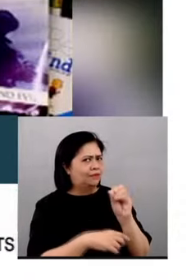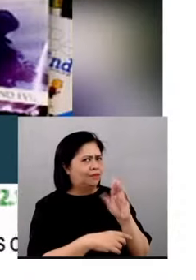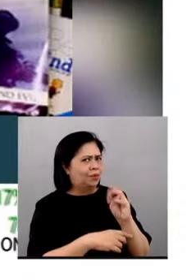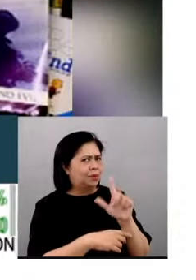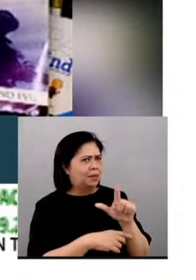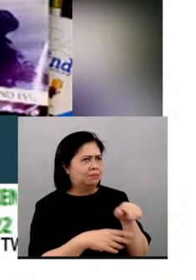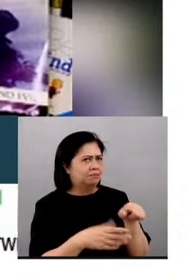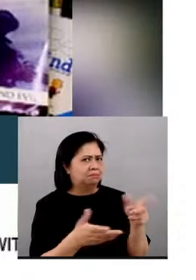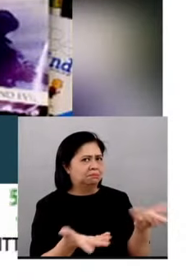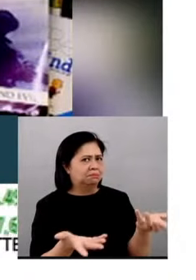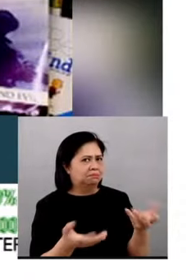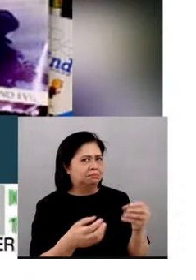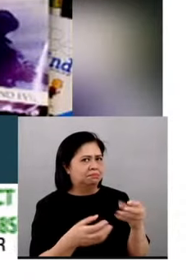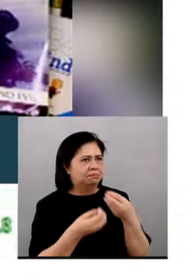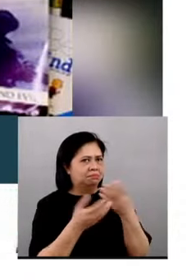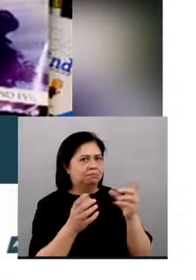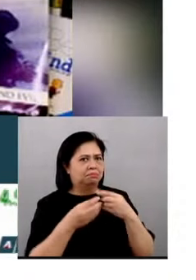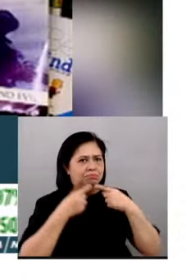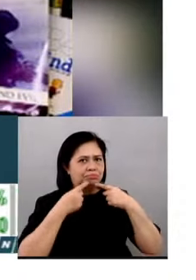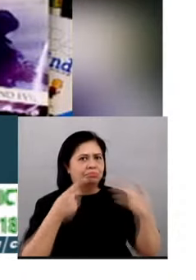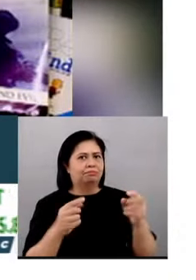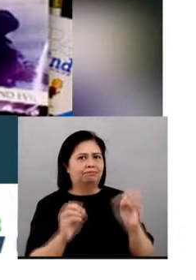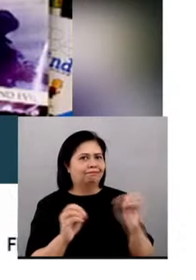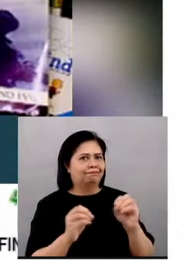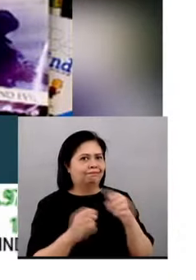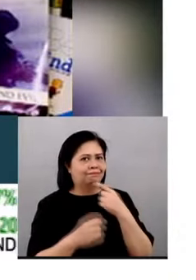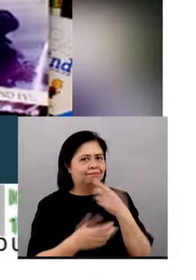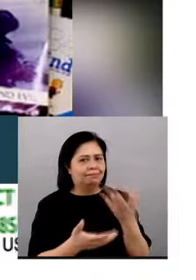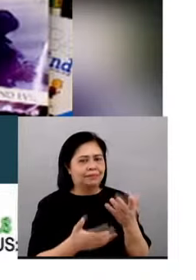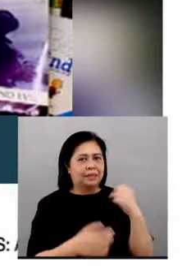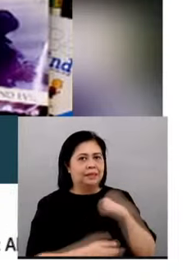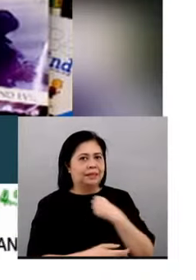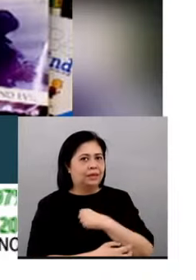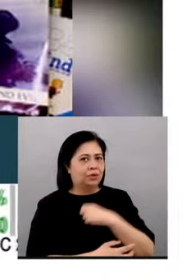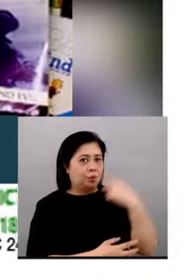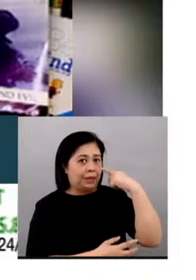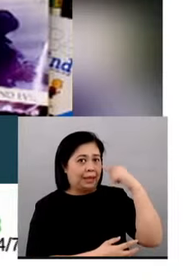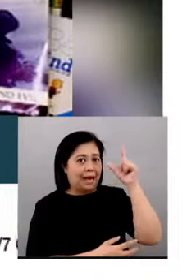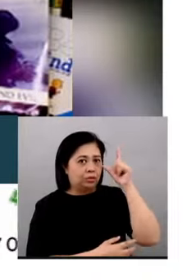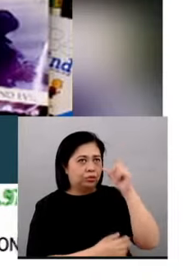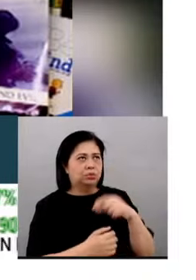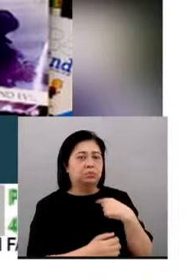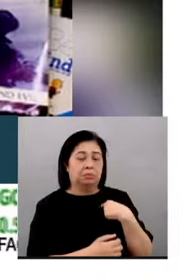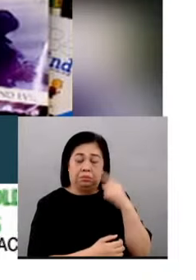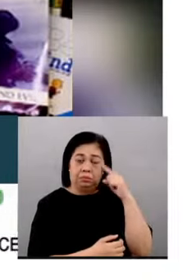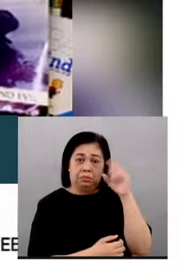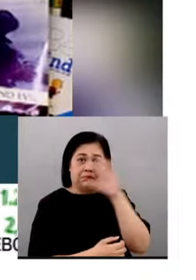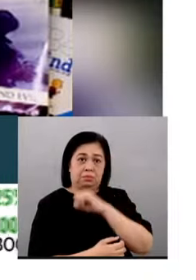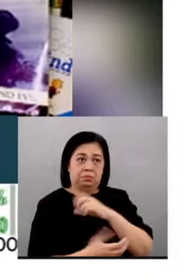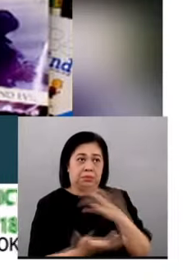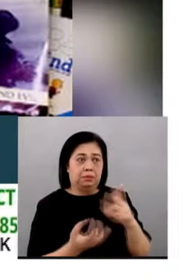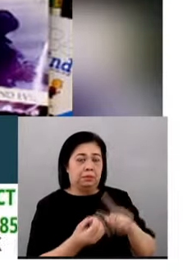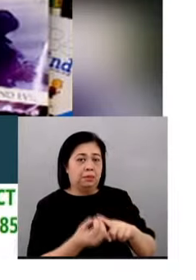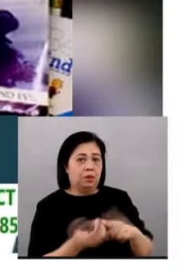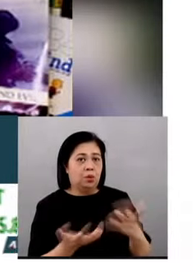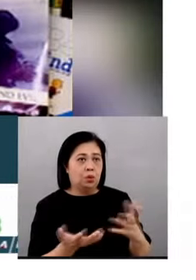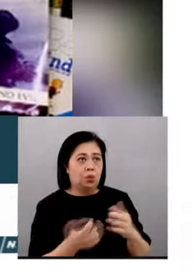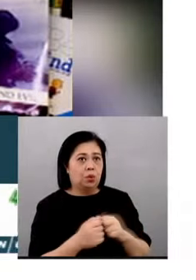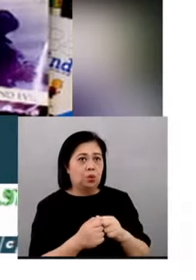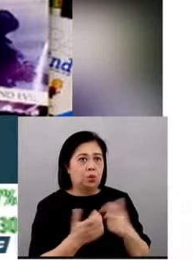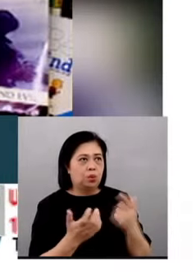not publicly revealed by Senator Lacson. I suppose it would be about polling